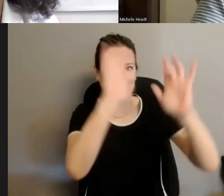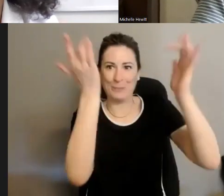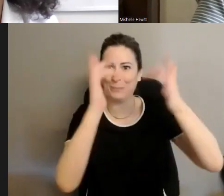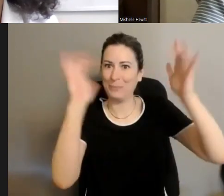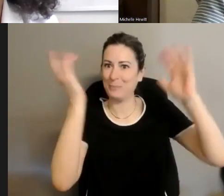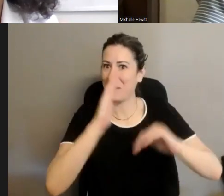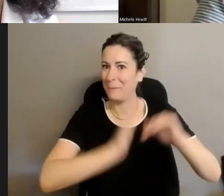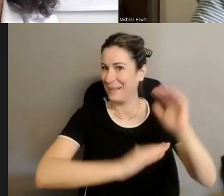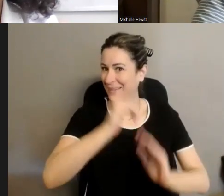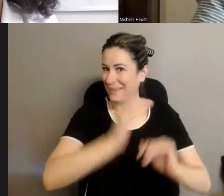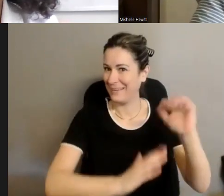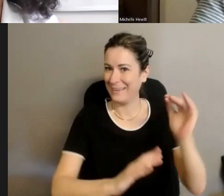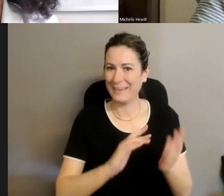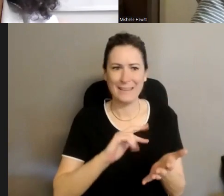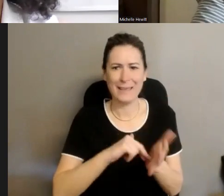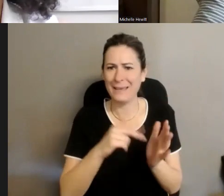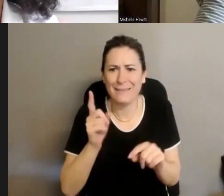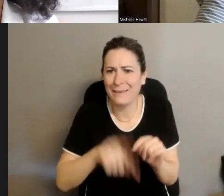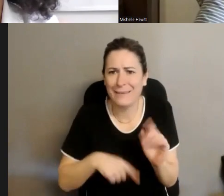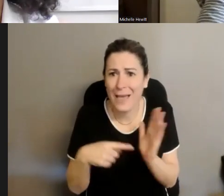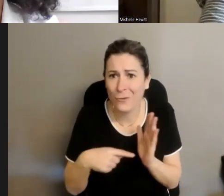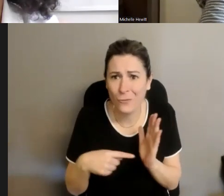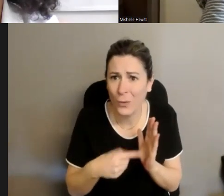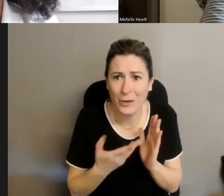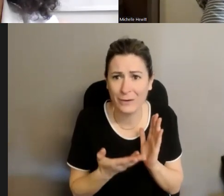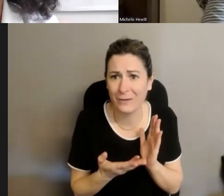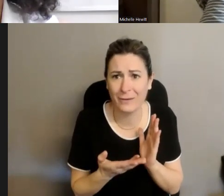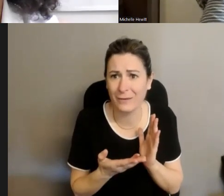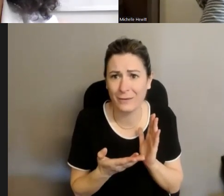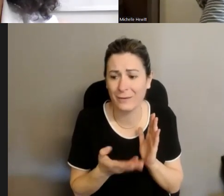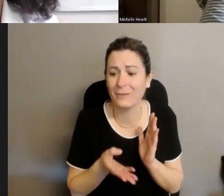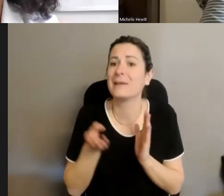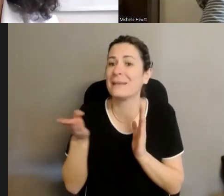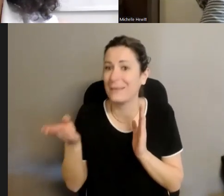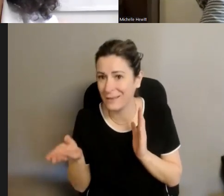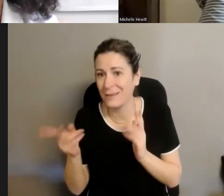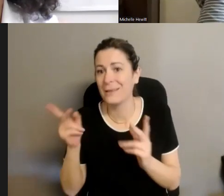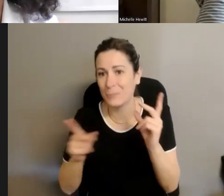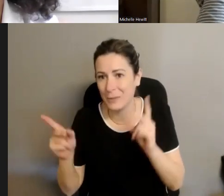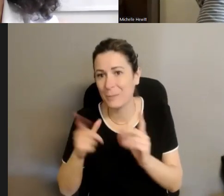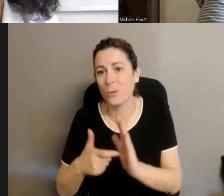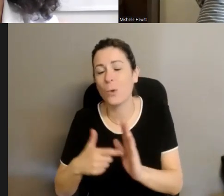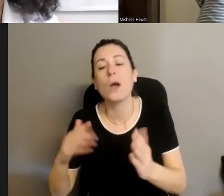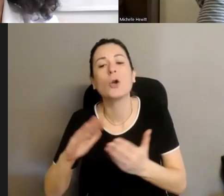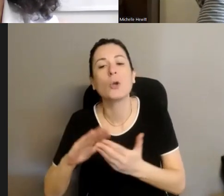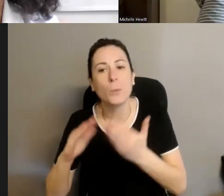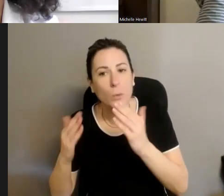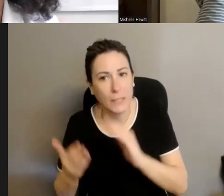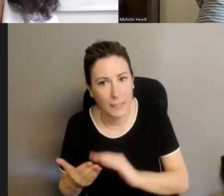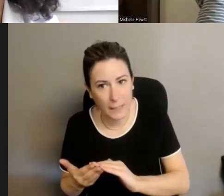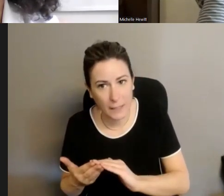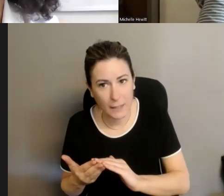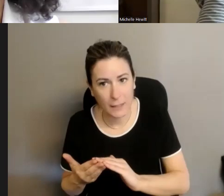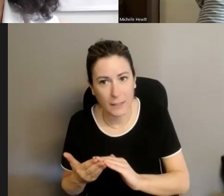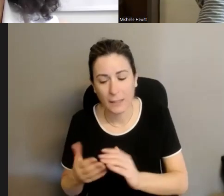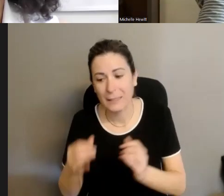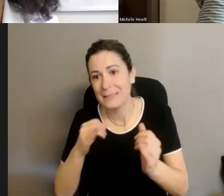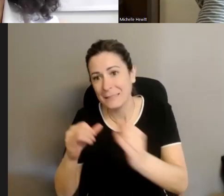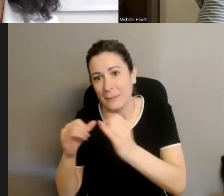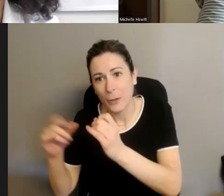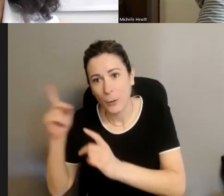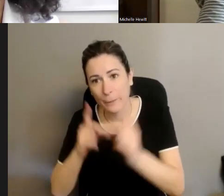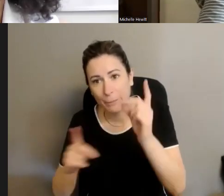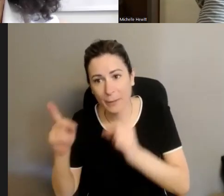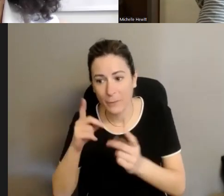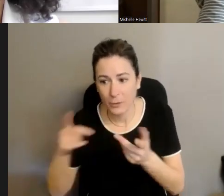be close to each other and services and be able to afford it the most. So, you know, I think